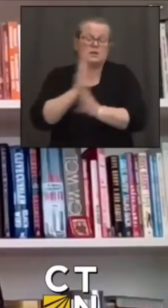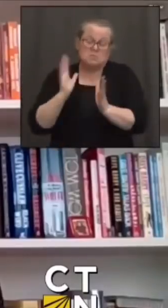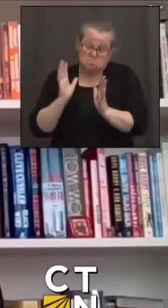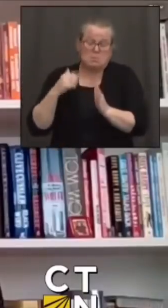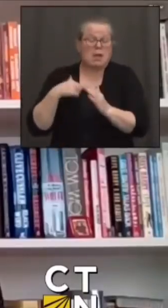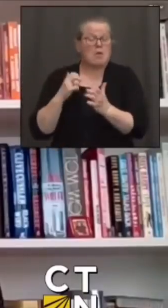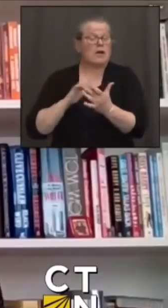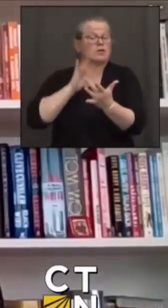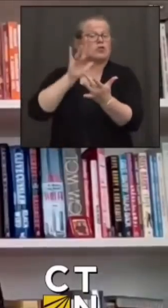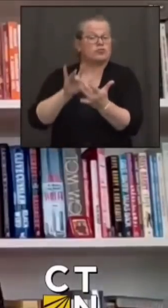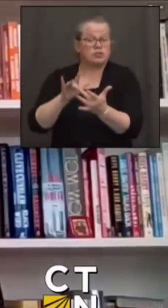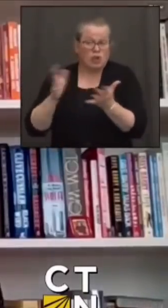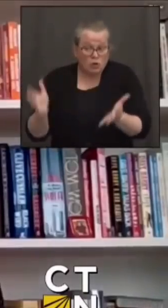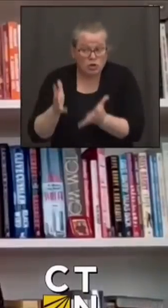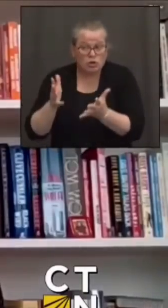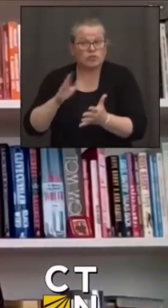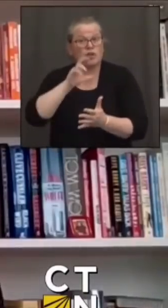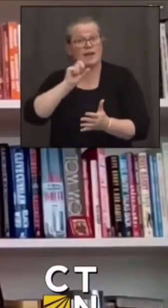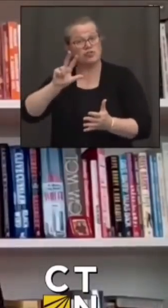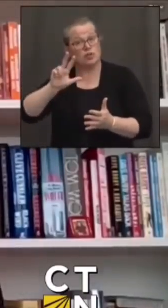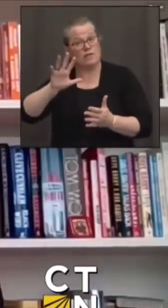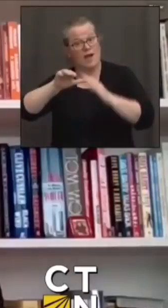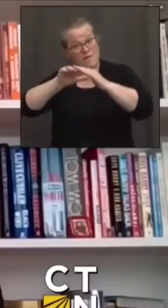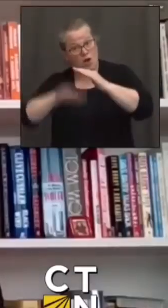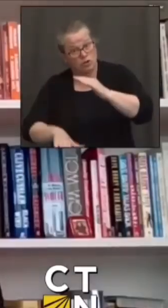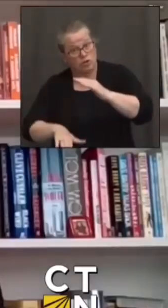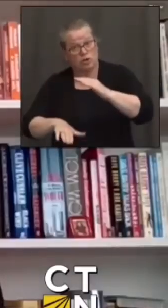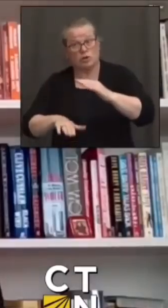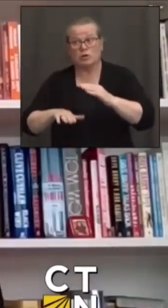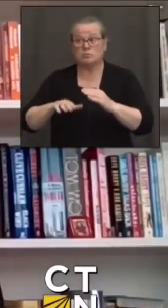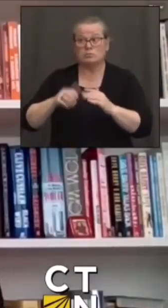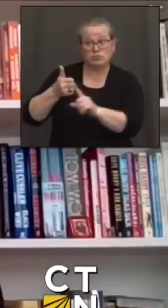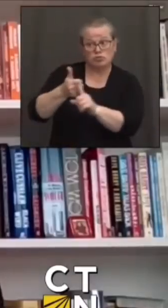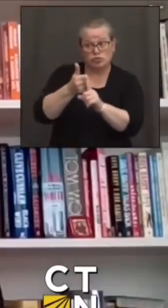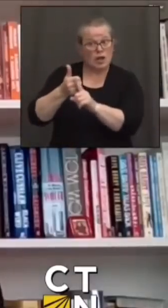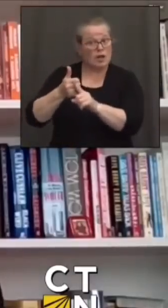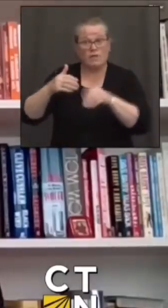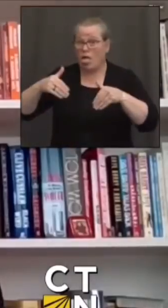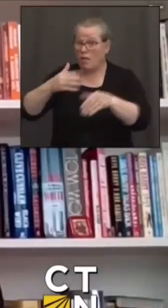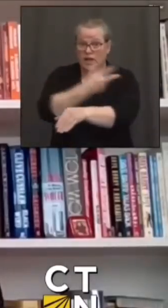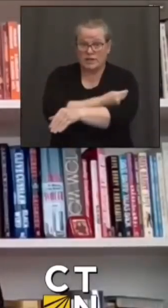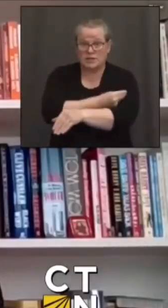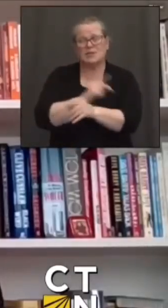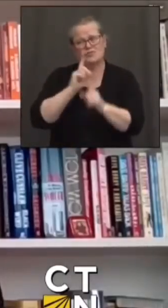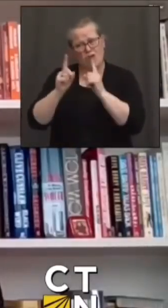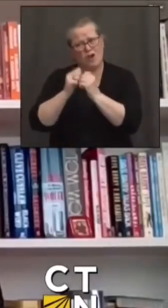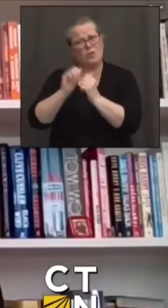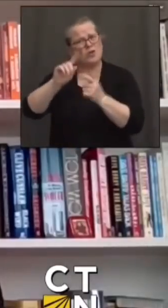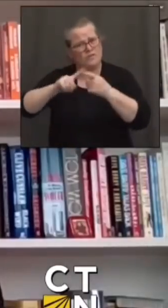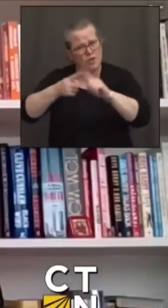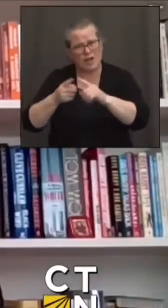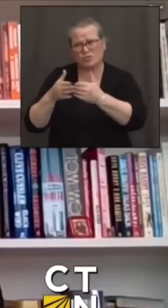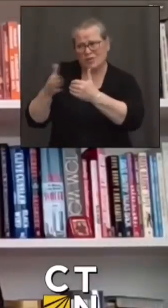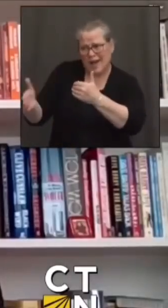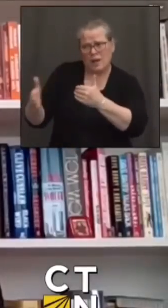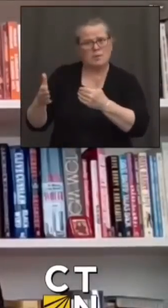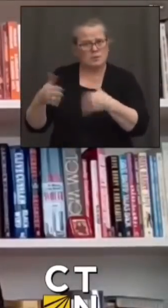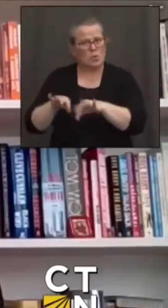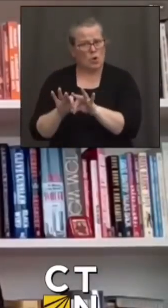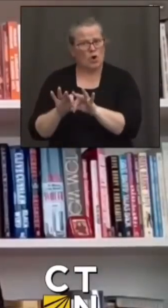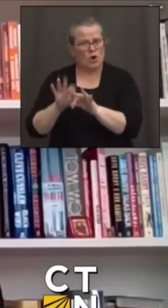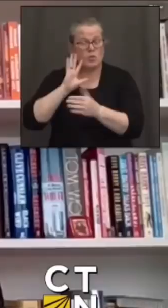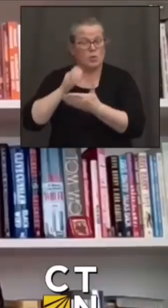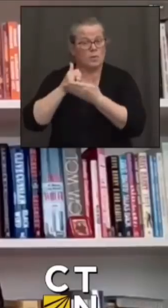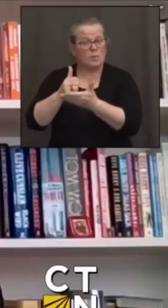reach out and encourage, if you're under 35 and you haven't chosen to get your vaccine yet, talk to your friends, talk to your neighbors. It's going to help protect